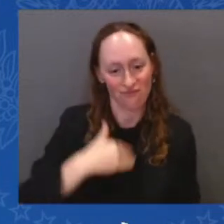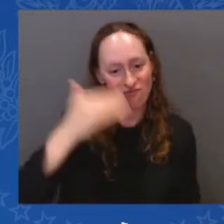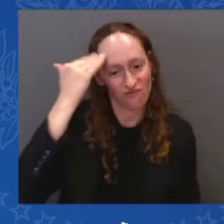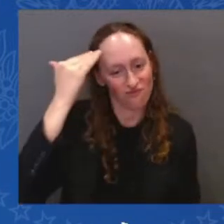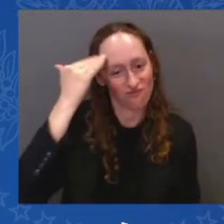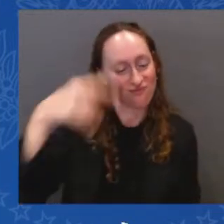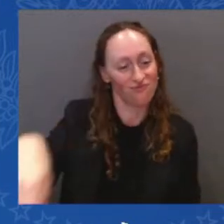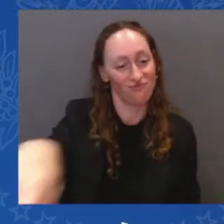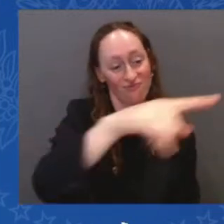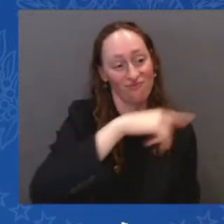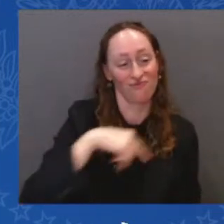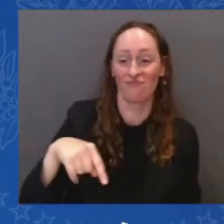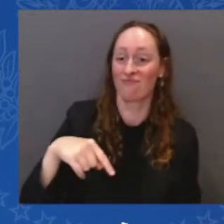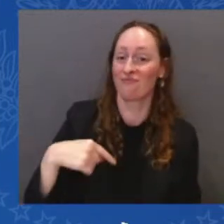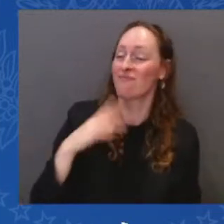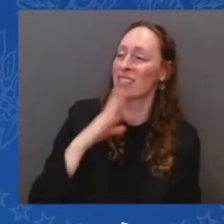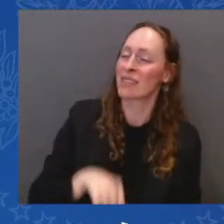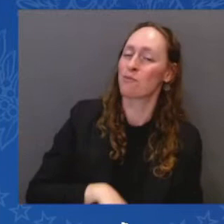joint force,